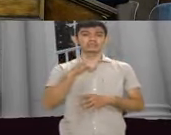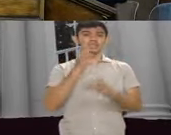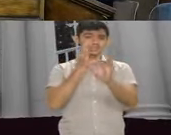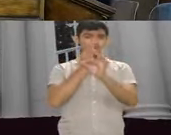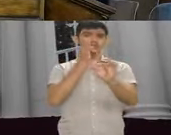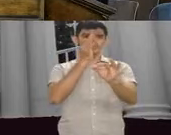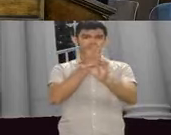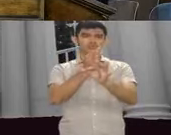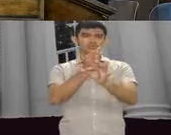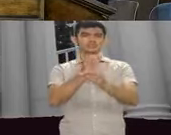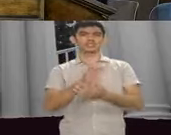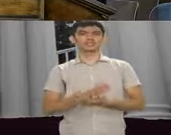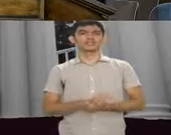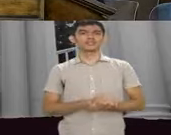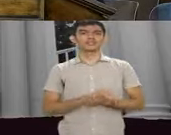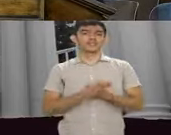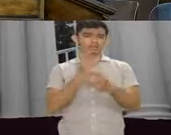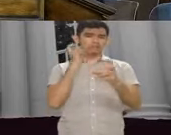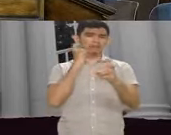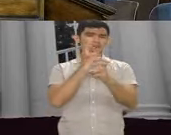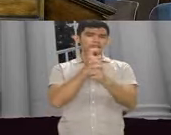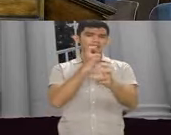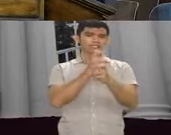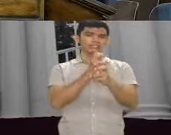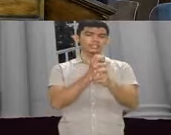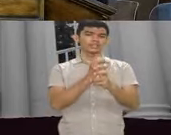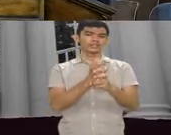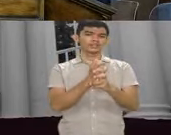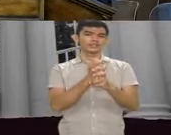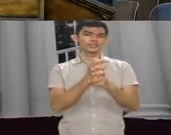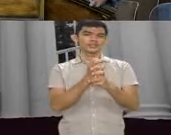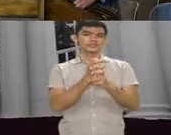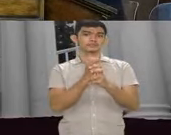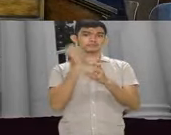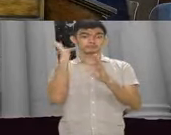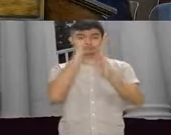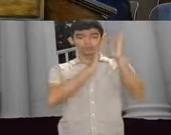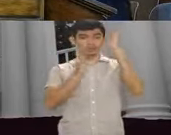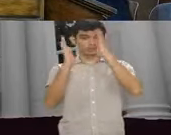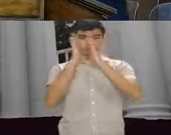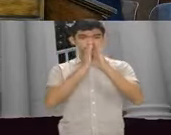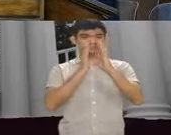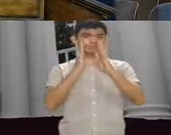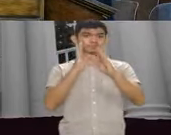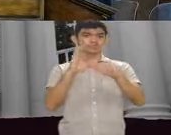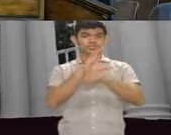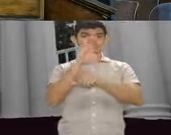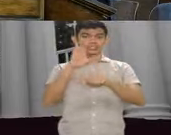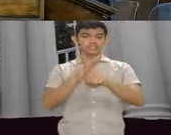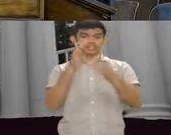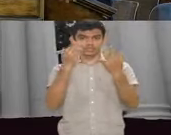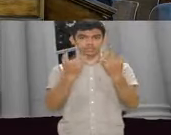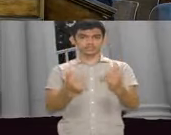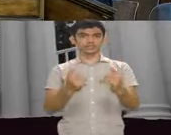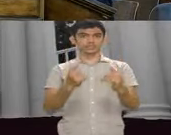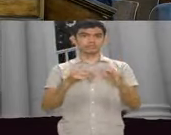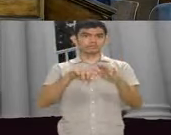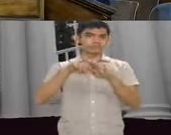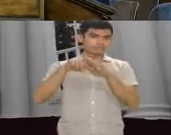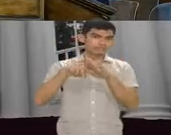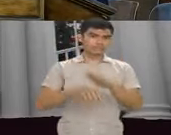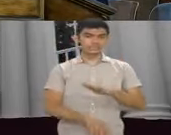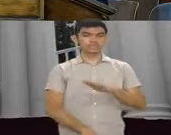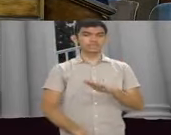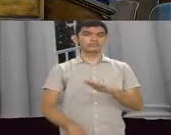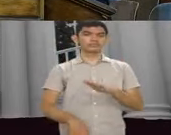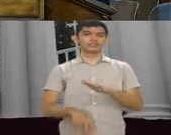Mo nang lisod kaayo ang kaning nahitabo karon sa labi na sa atong nasod karon. Where deeply